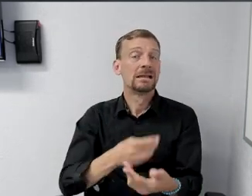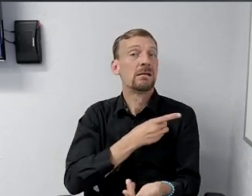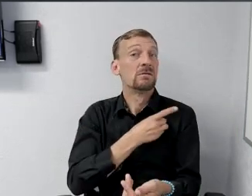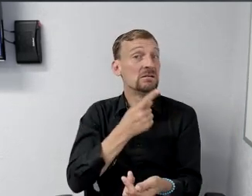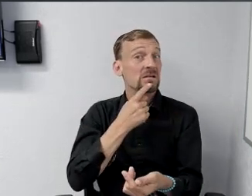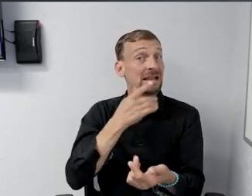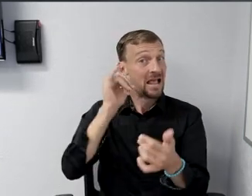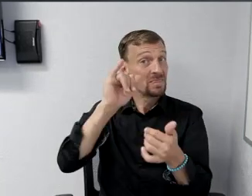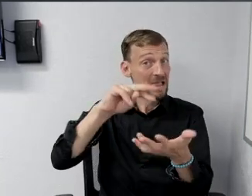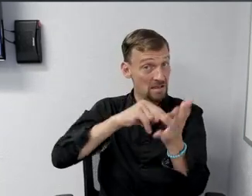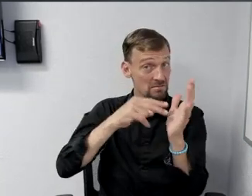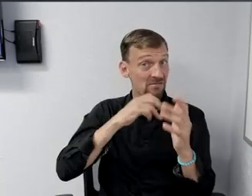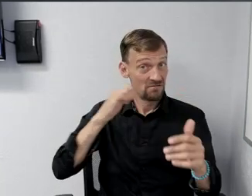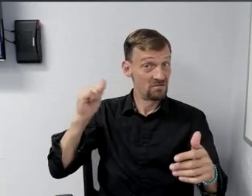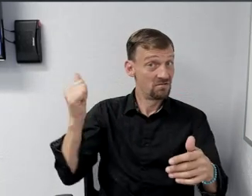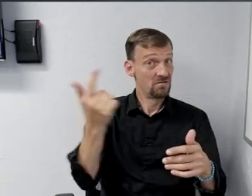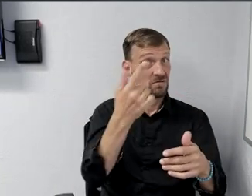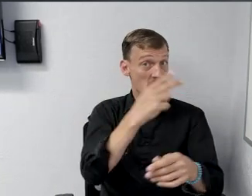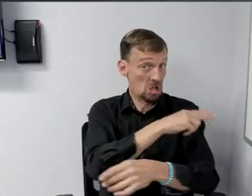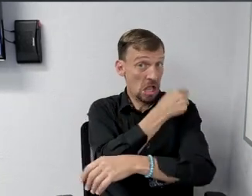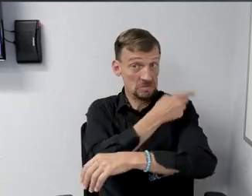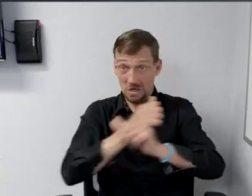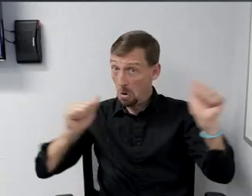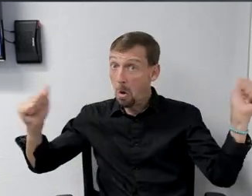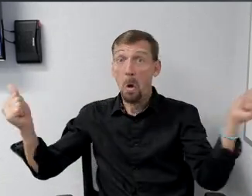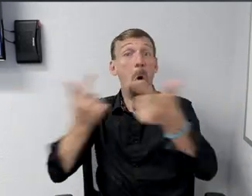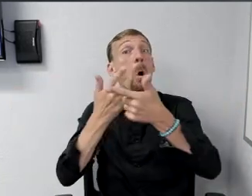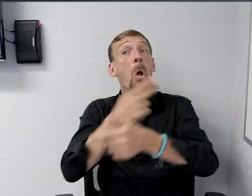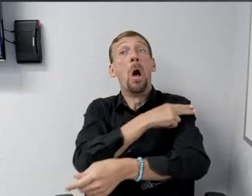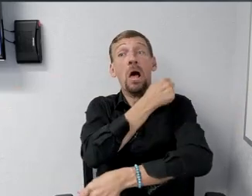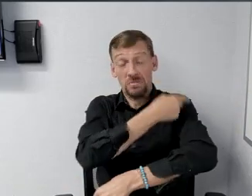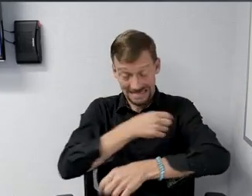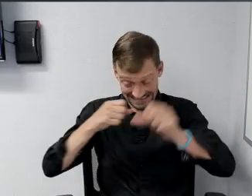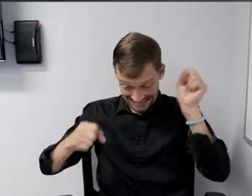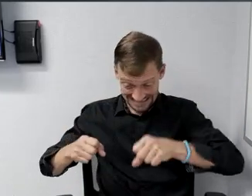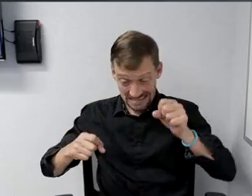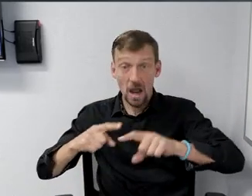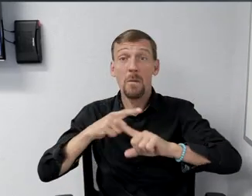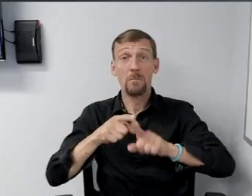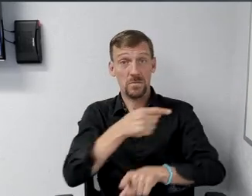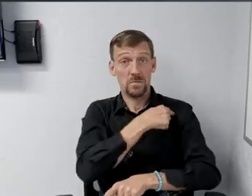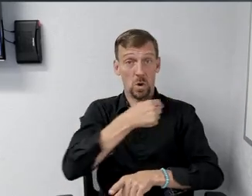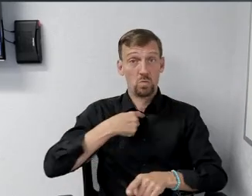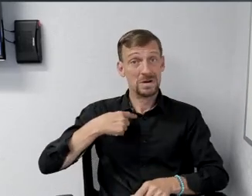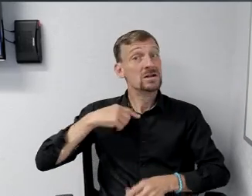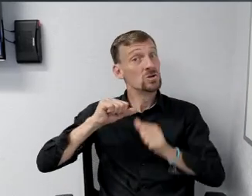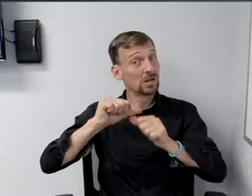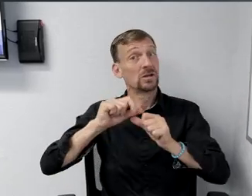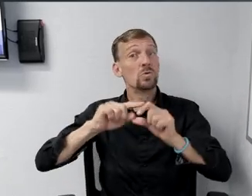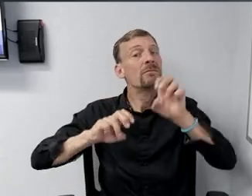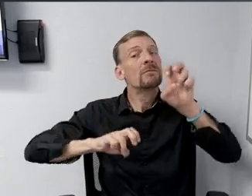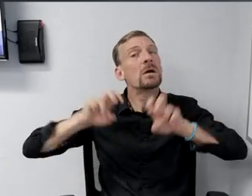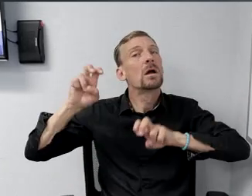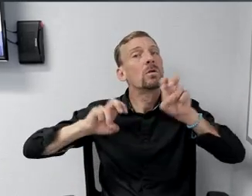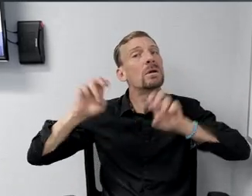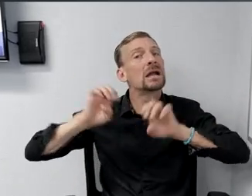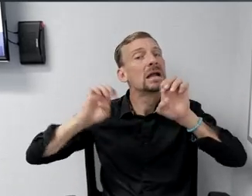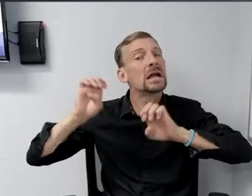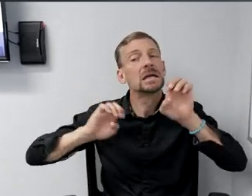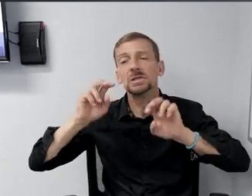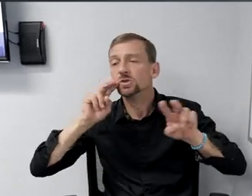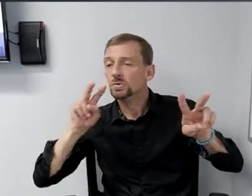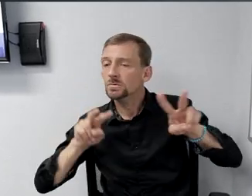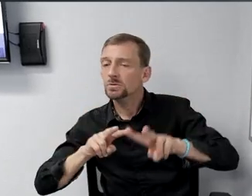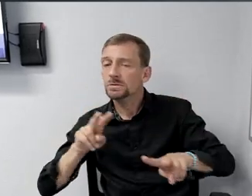same for our hospital policy in general, Yes. visitors? Okay, Yeah. so that will But remain we're continuing to evaluate it. Right. Again, when it makes